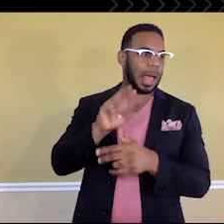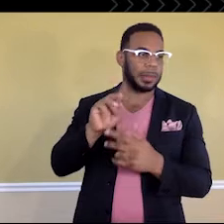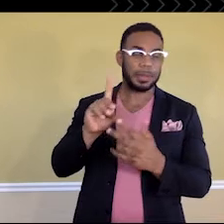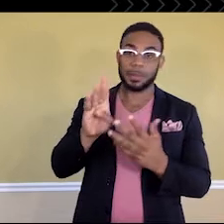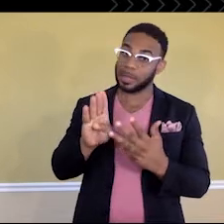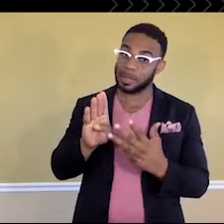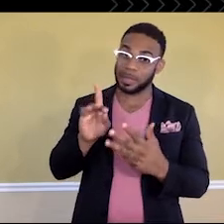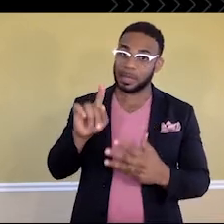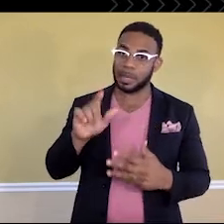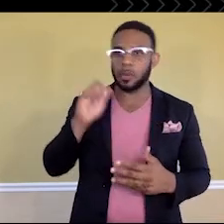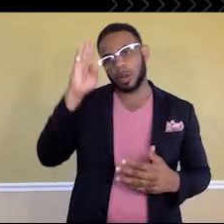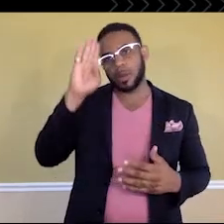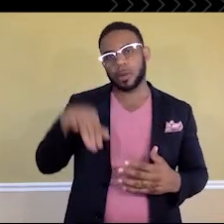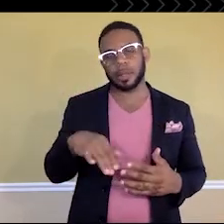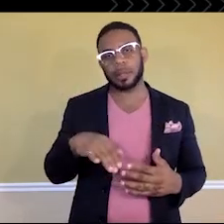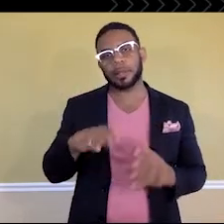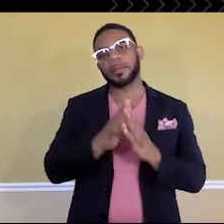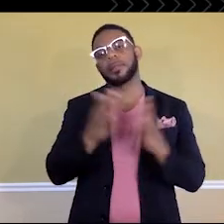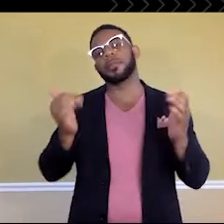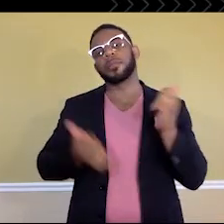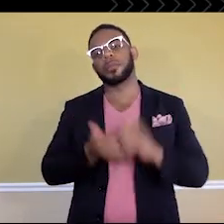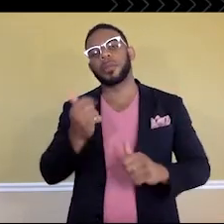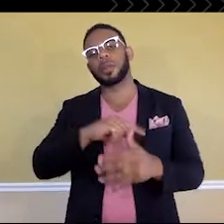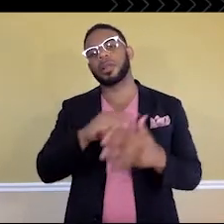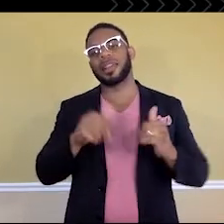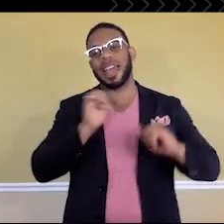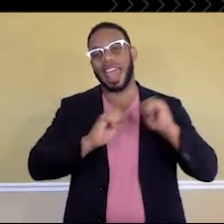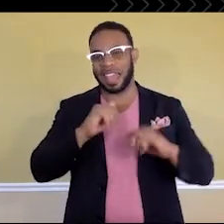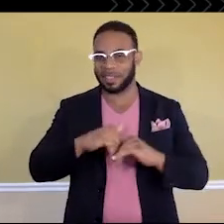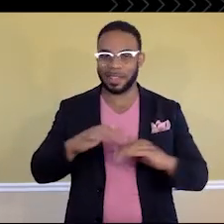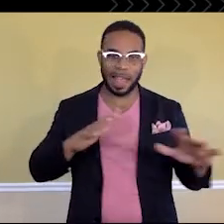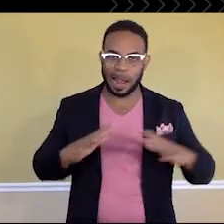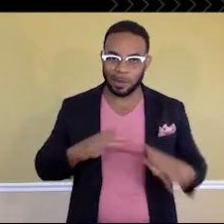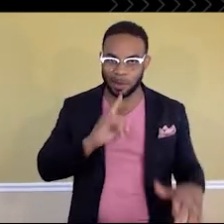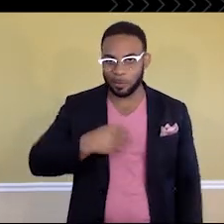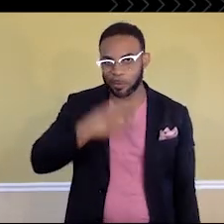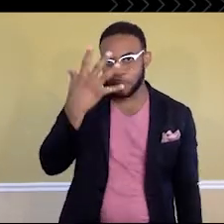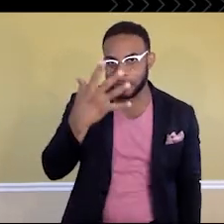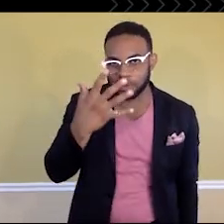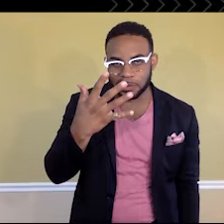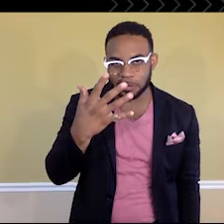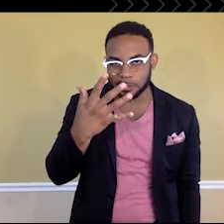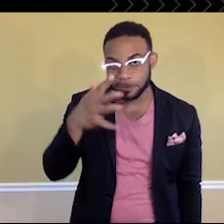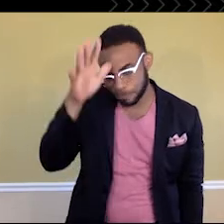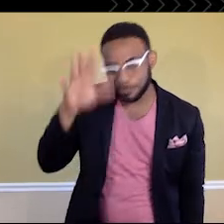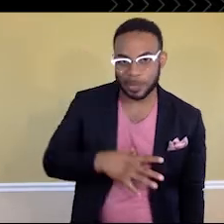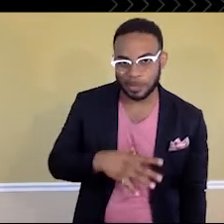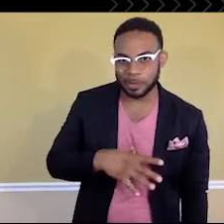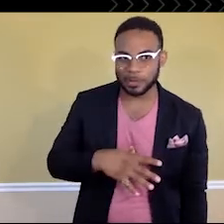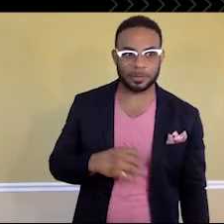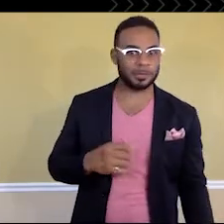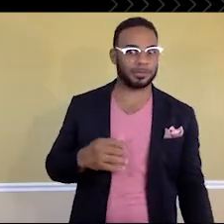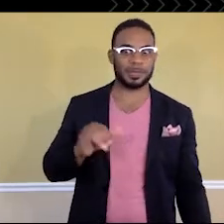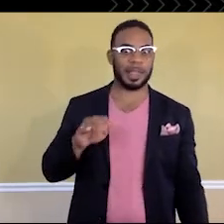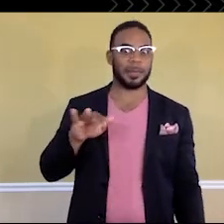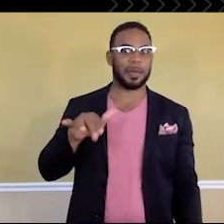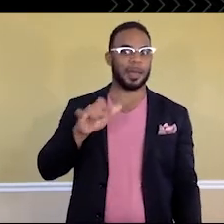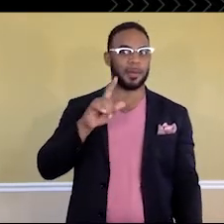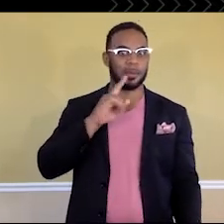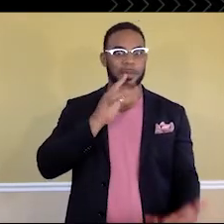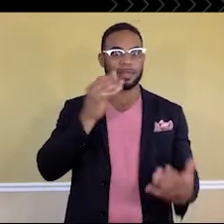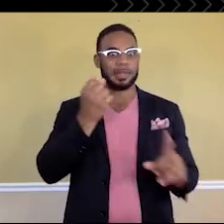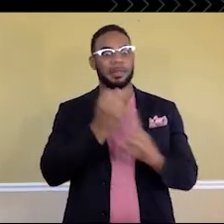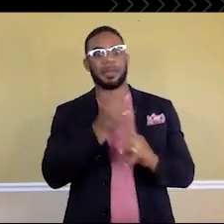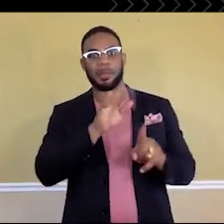data, we know that the vast majority of actors in Hollywood are white and male. So that bias is going to